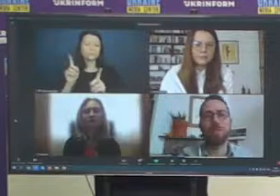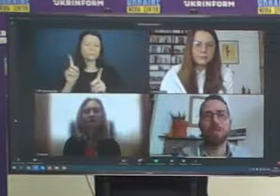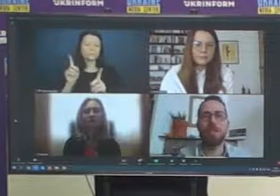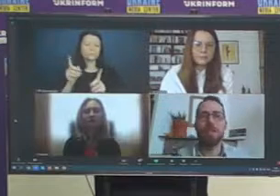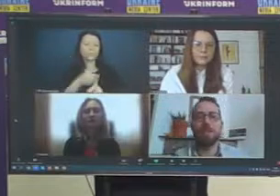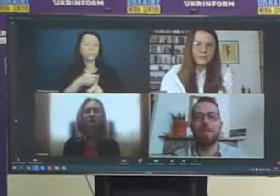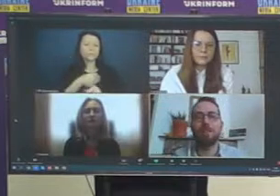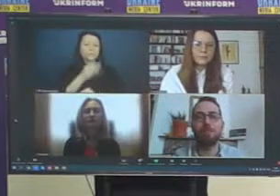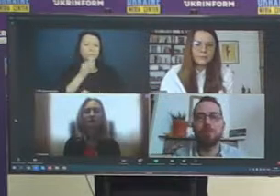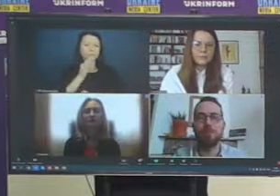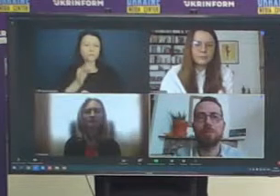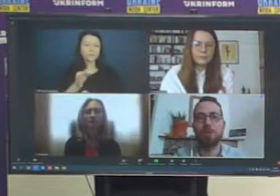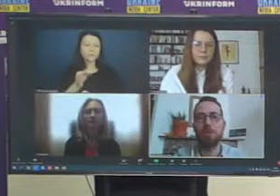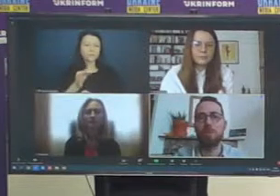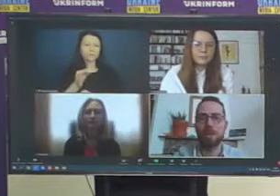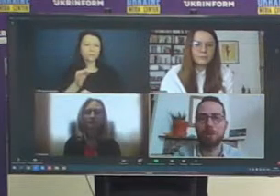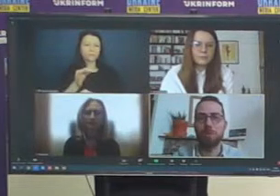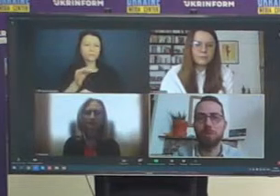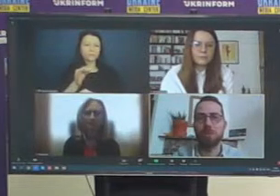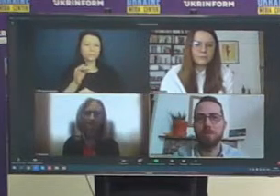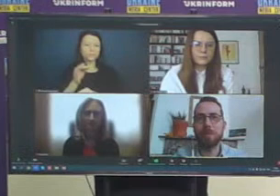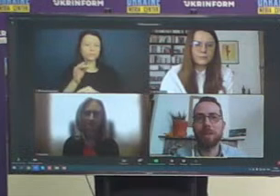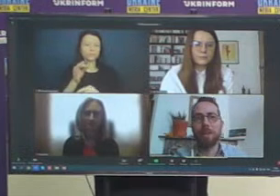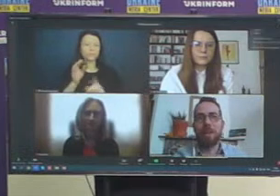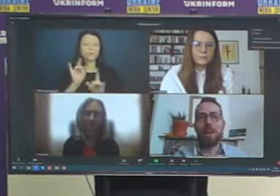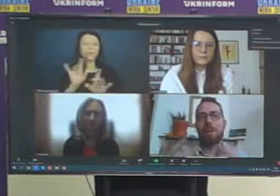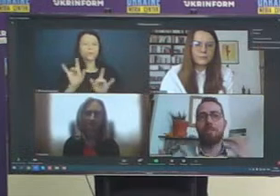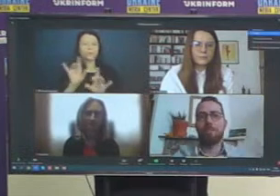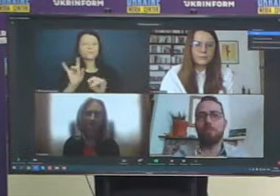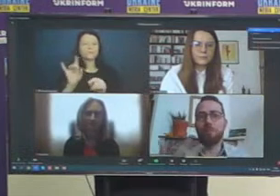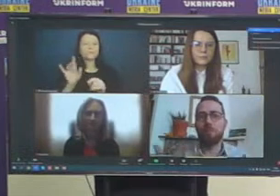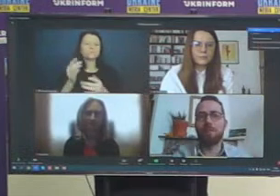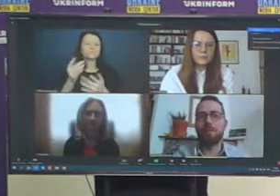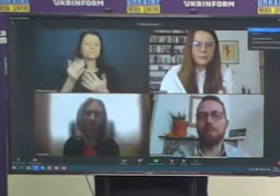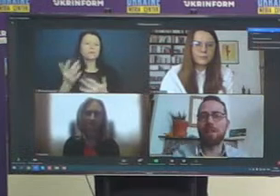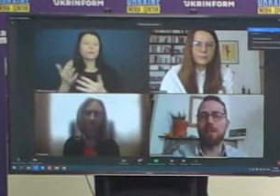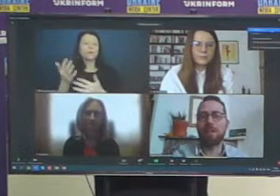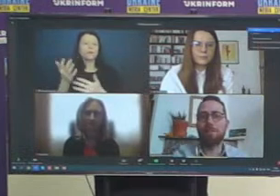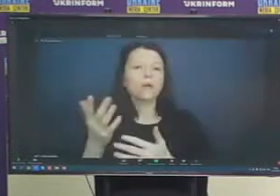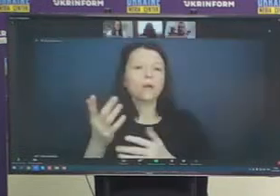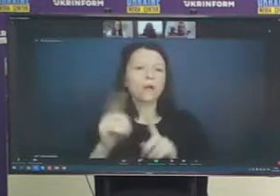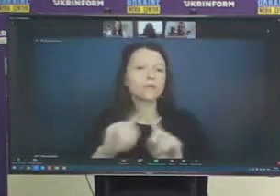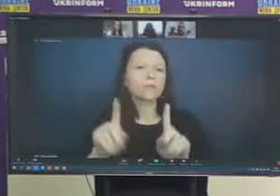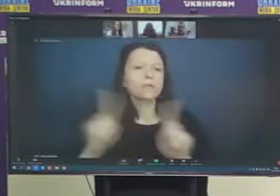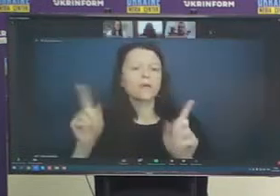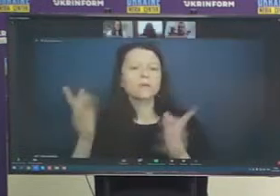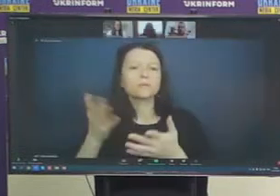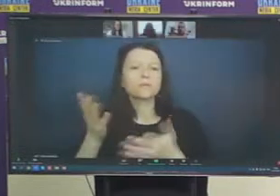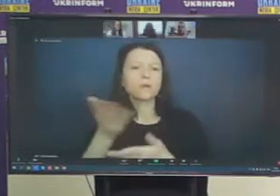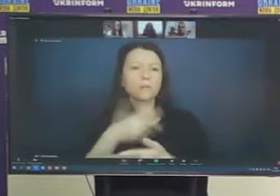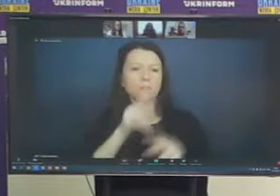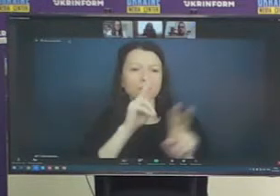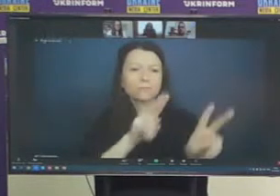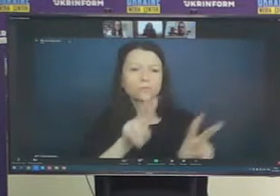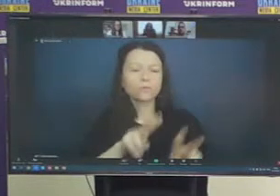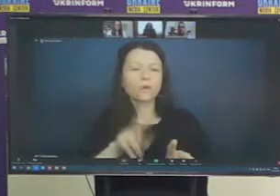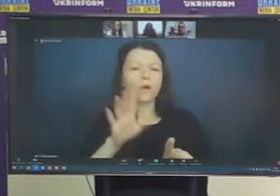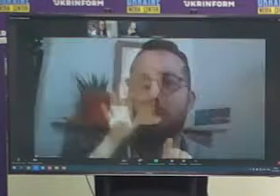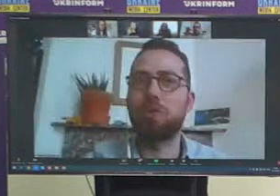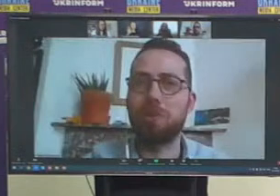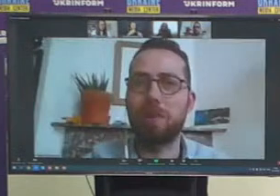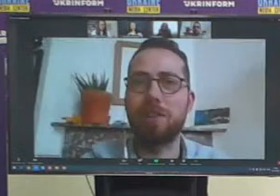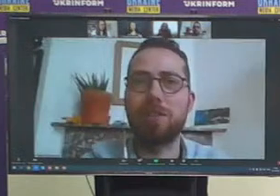see in the countries of the European Union, for you to understand a little bit how this compares with what